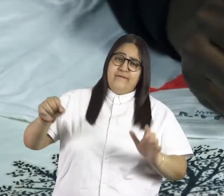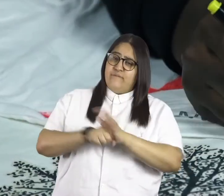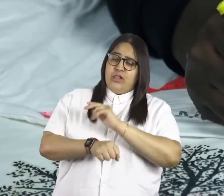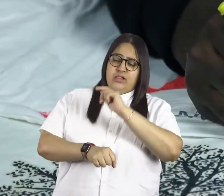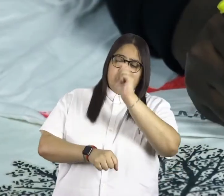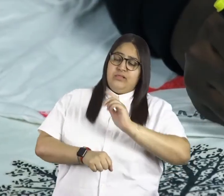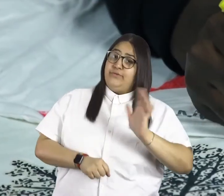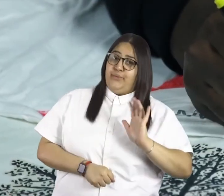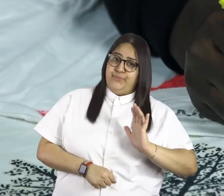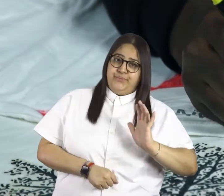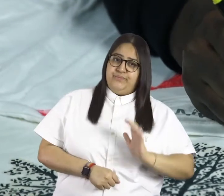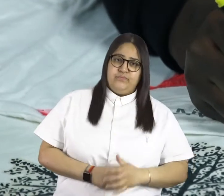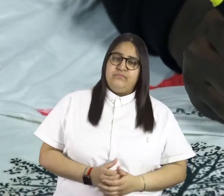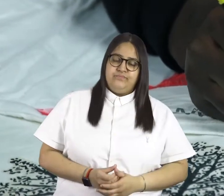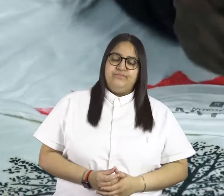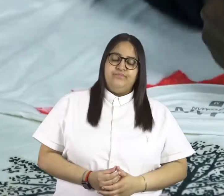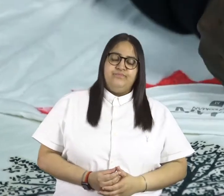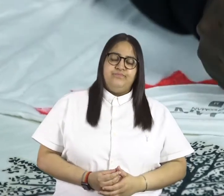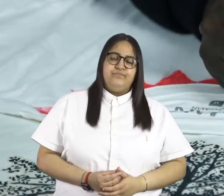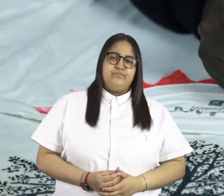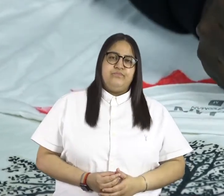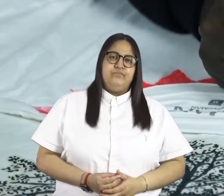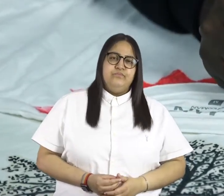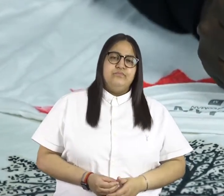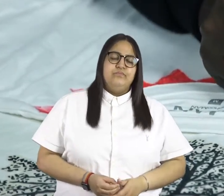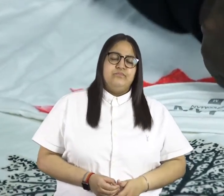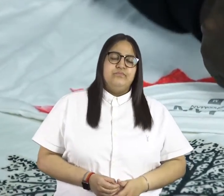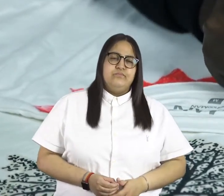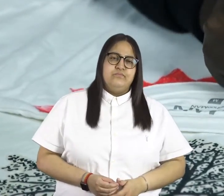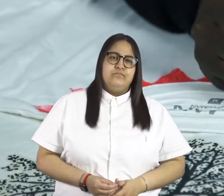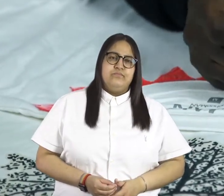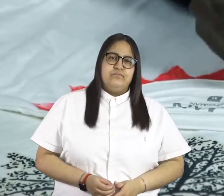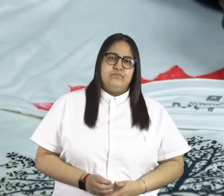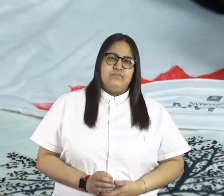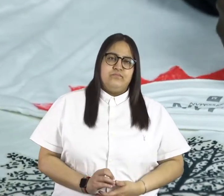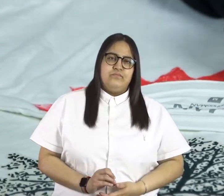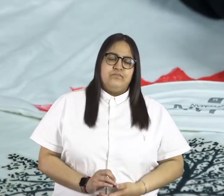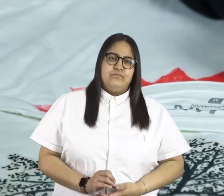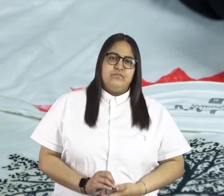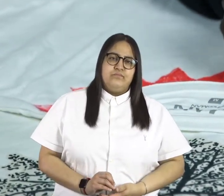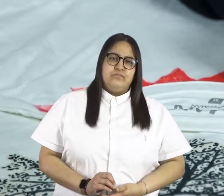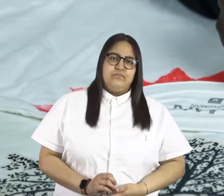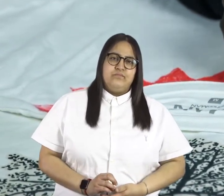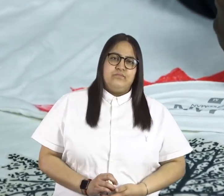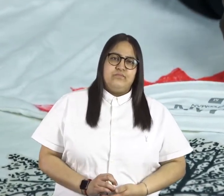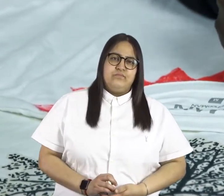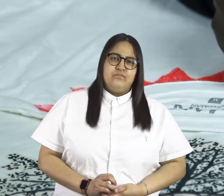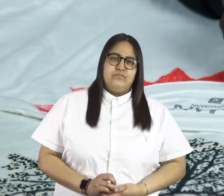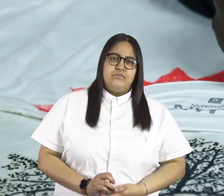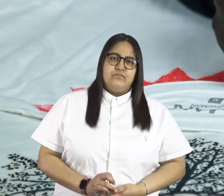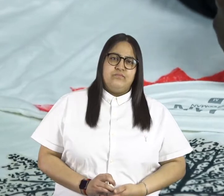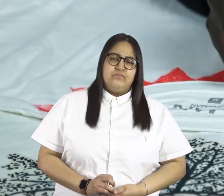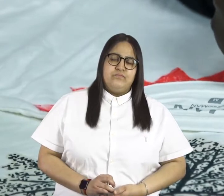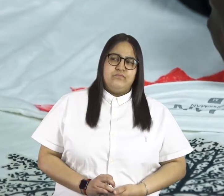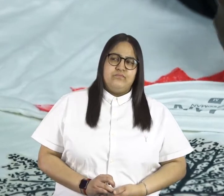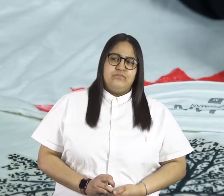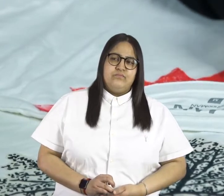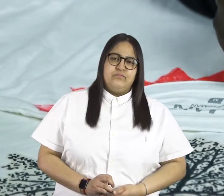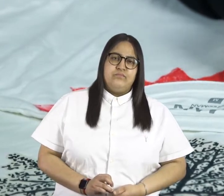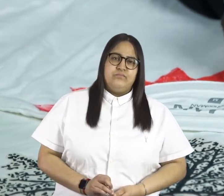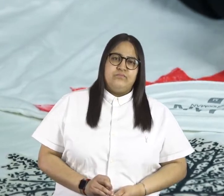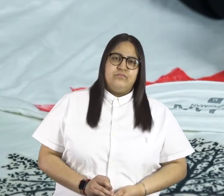You can try and get it as neat as you want, but because with a t-shirt, unless you can get it to be still, it moves